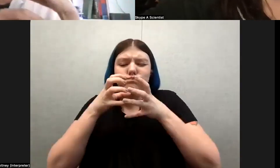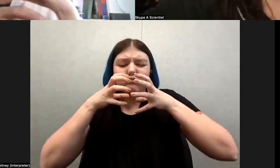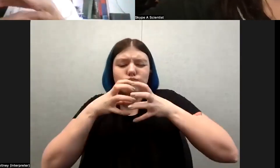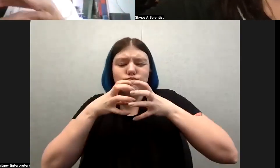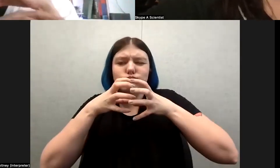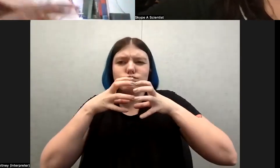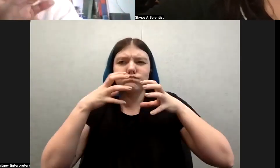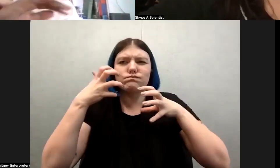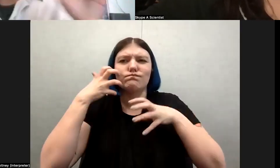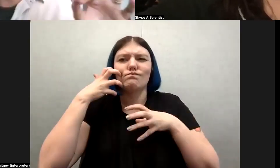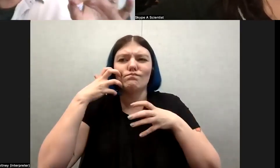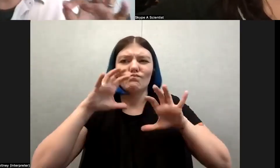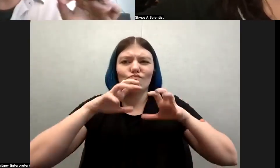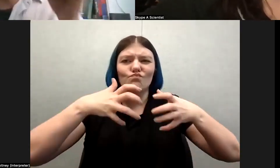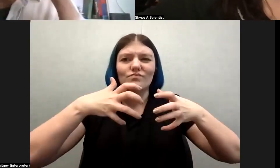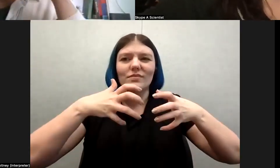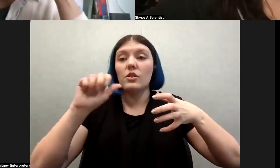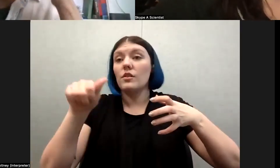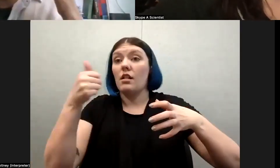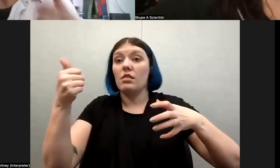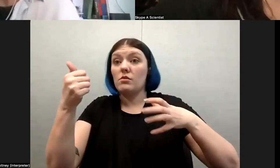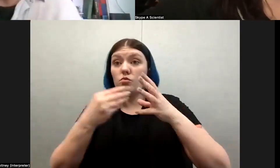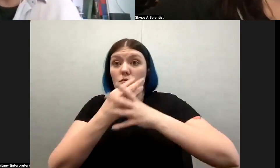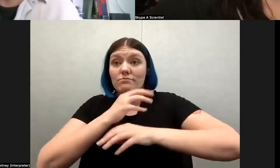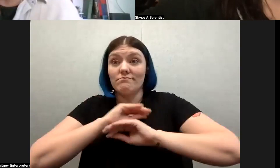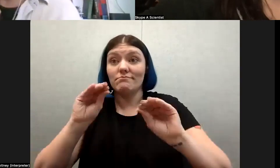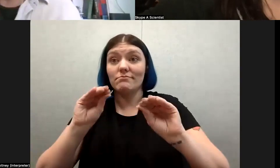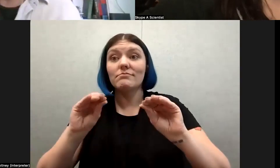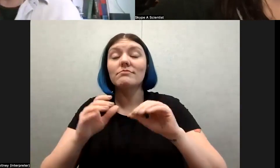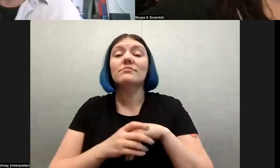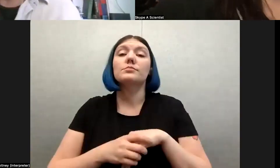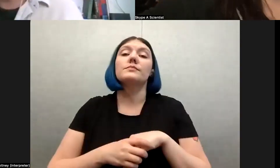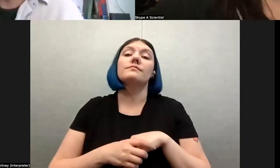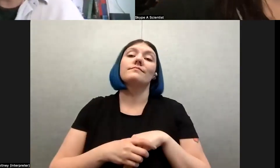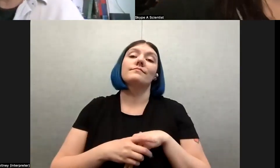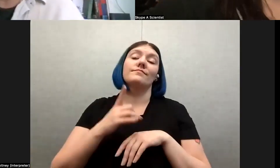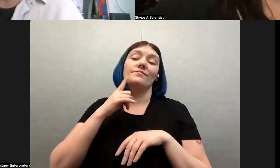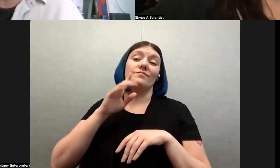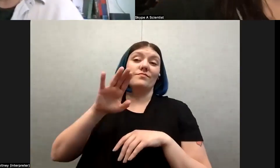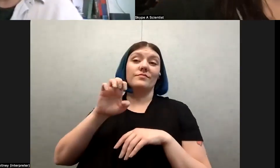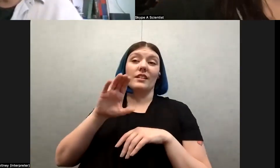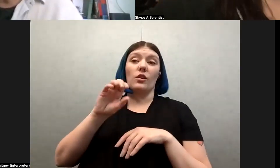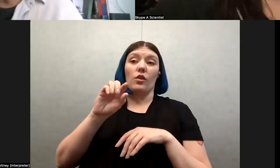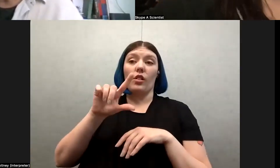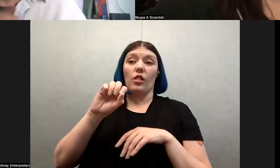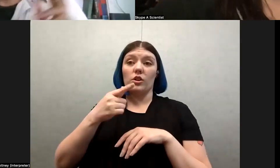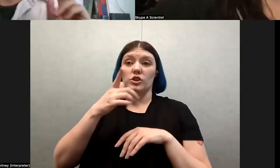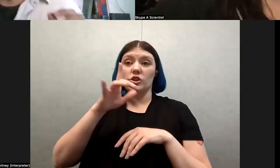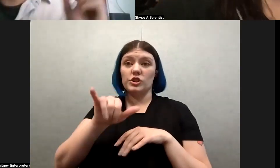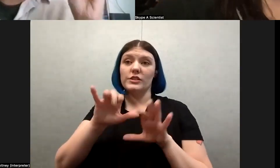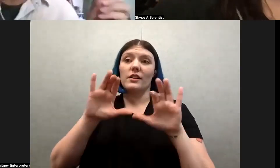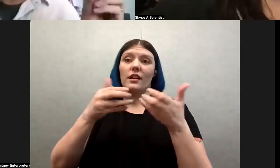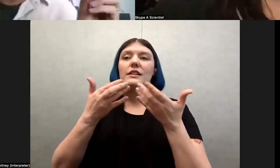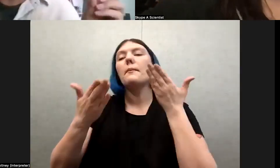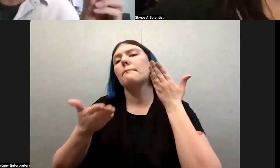like it just squashes everything else out. And in fact, for your ecology class, you might want to Google the Hole